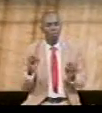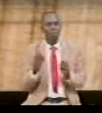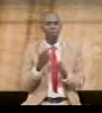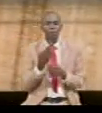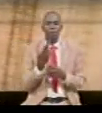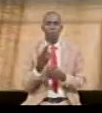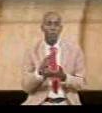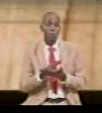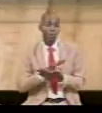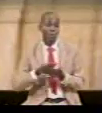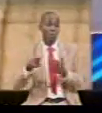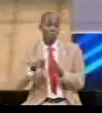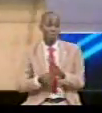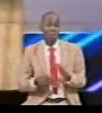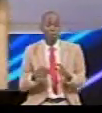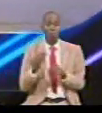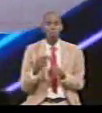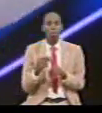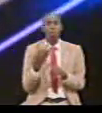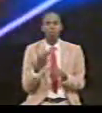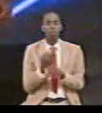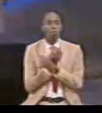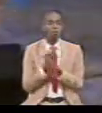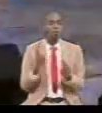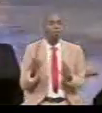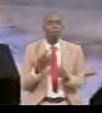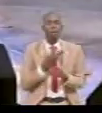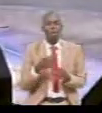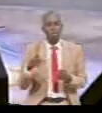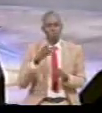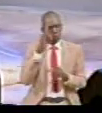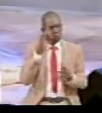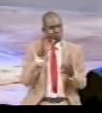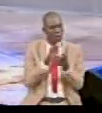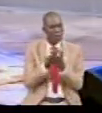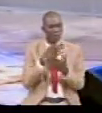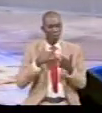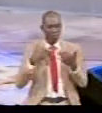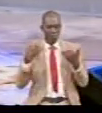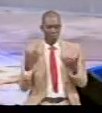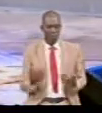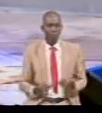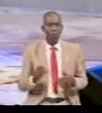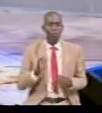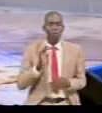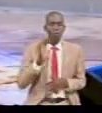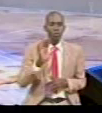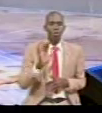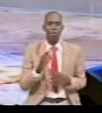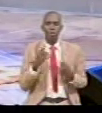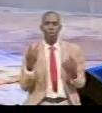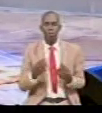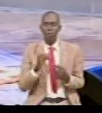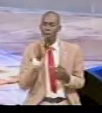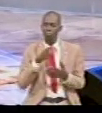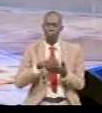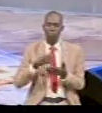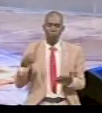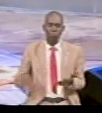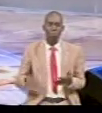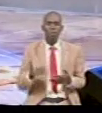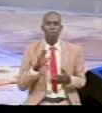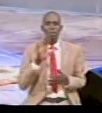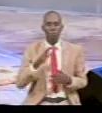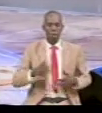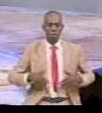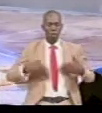just discovered and you have believed, and now your sins are remitted, your lives are changed and transformed,